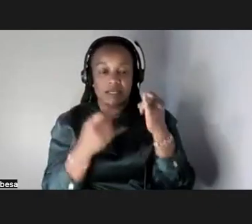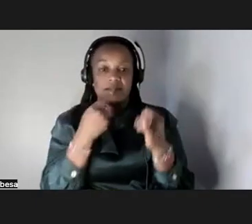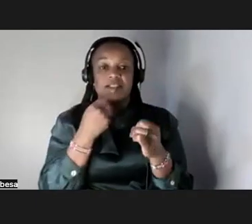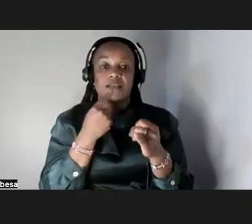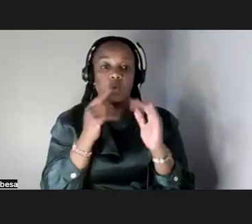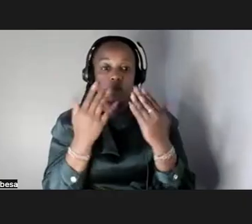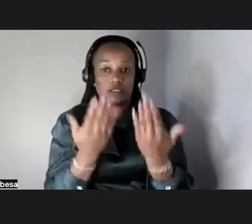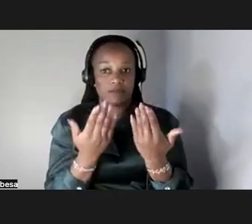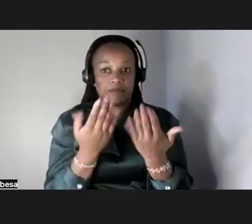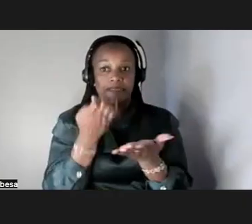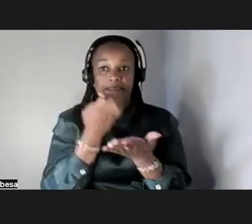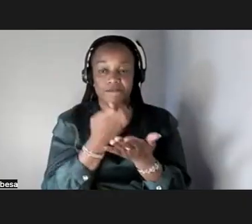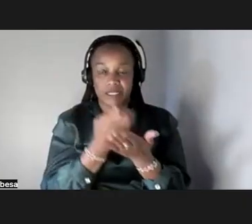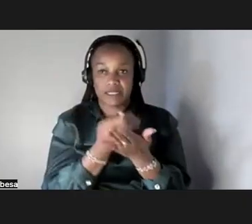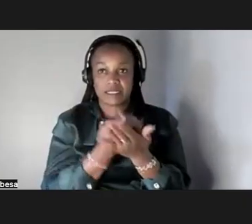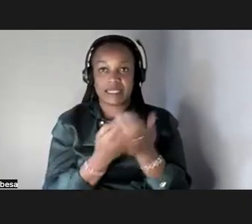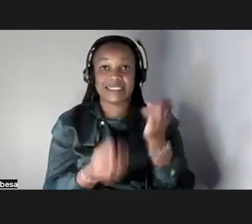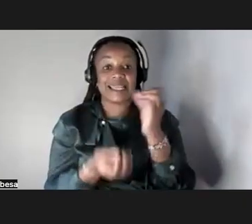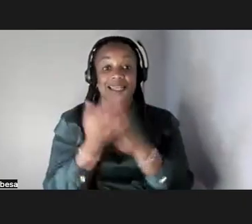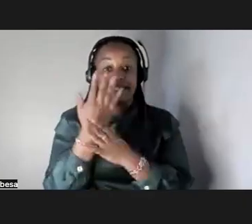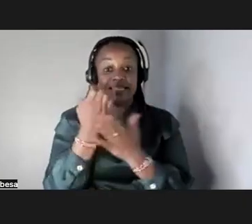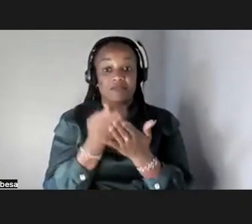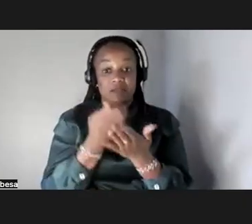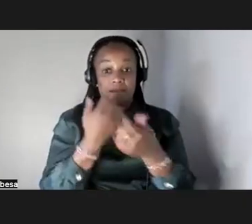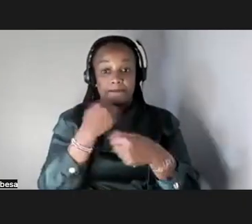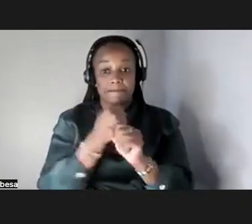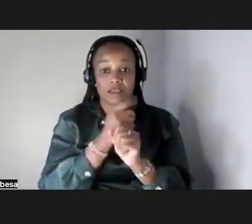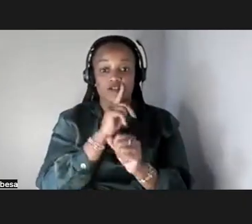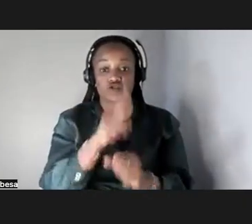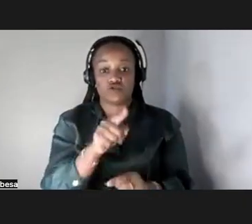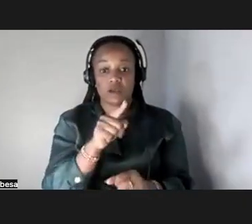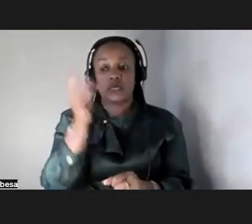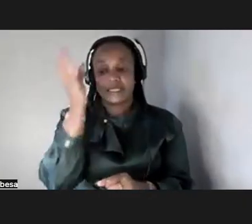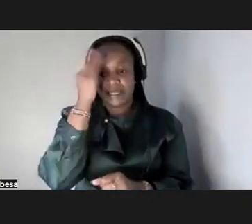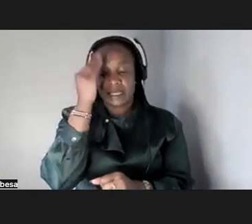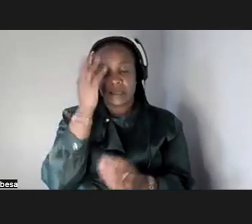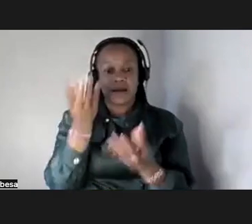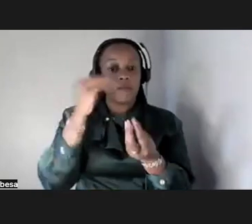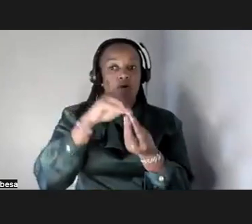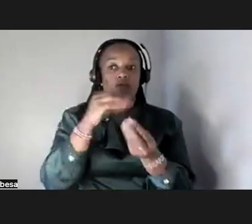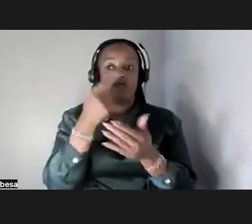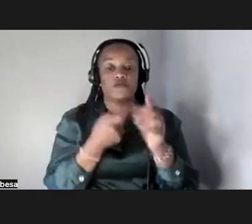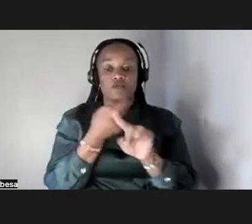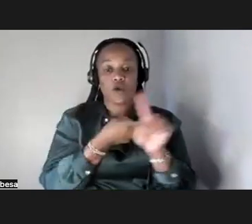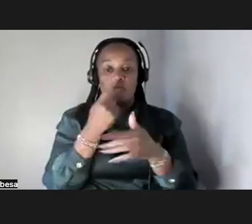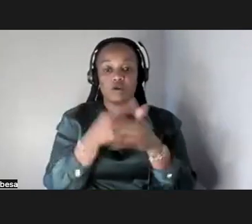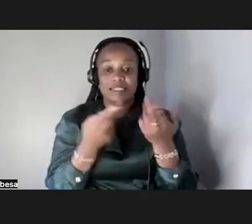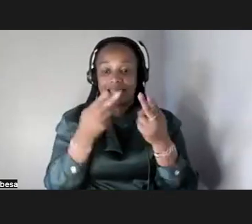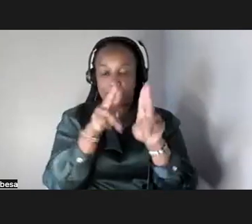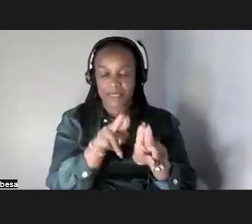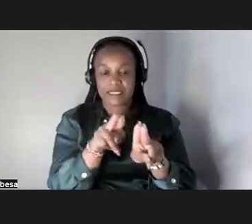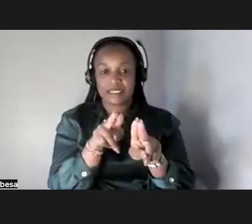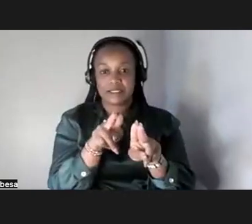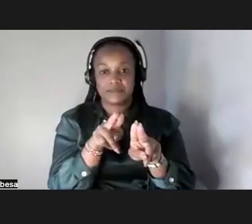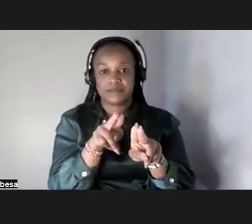that evidence and generating evidence and making sure that we learn from work that's happening, incorporating different evaluation